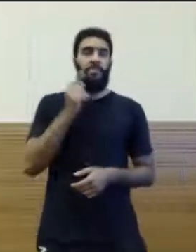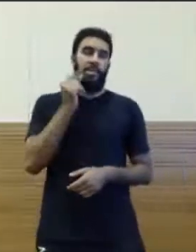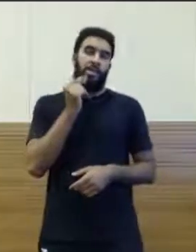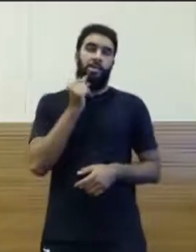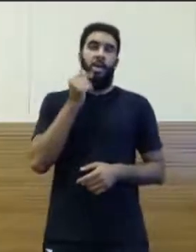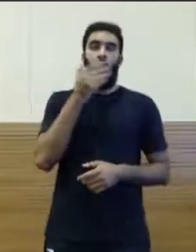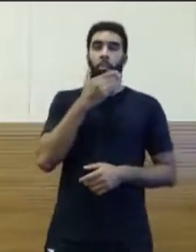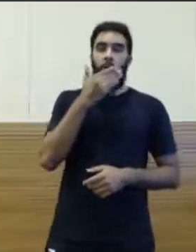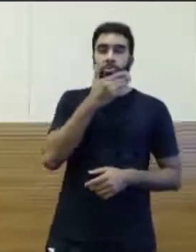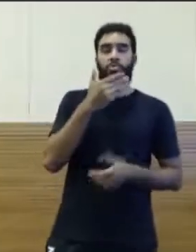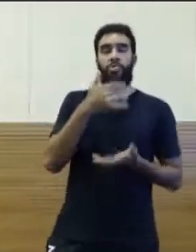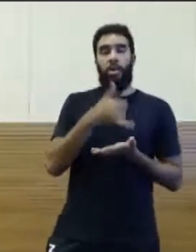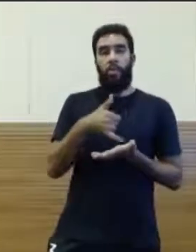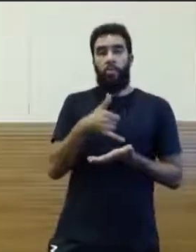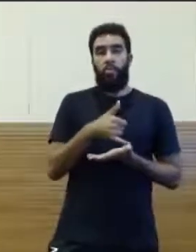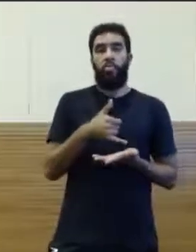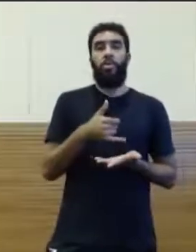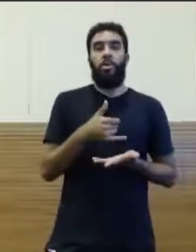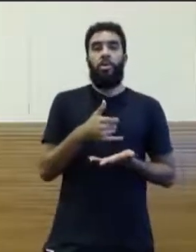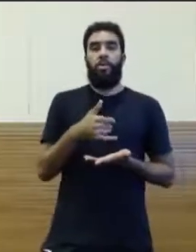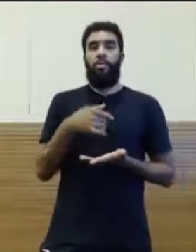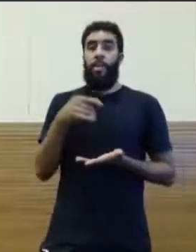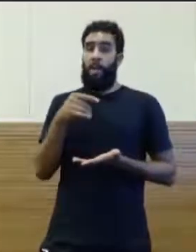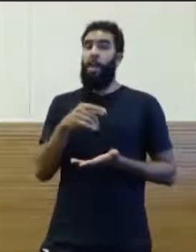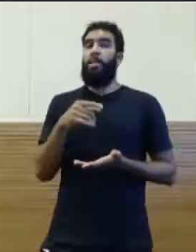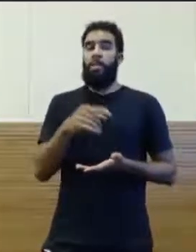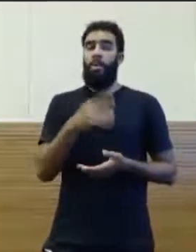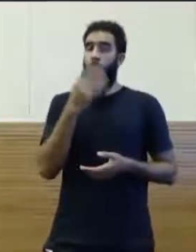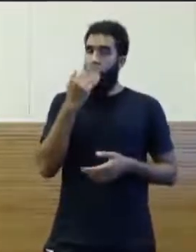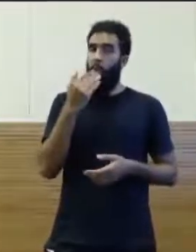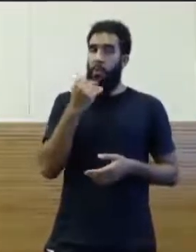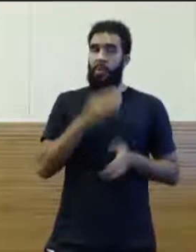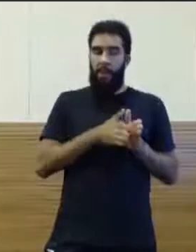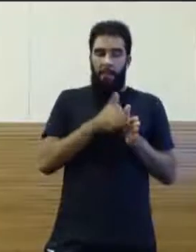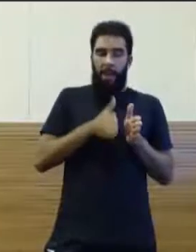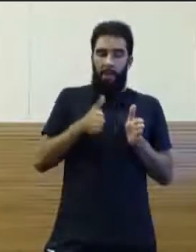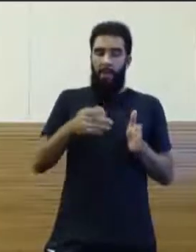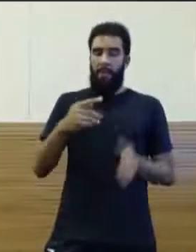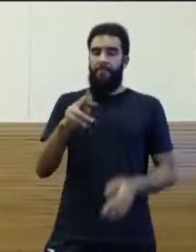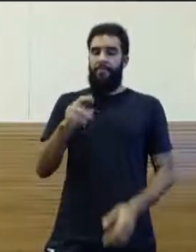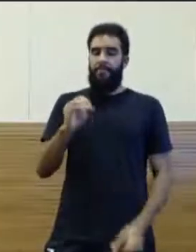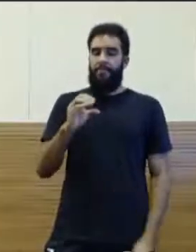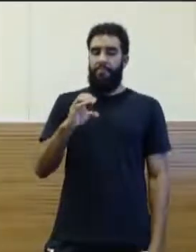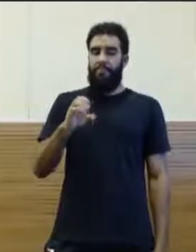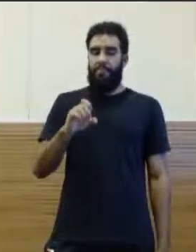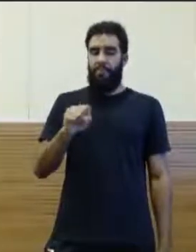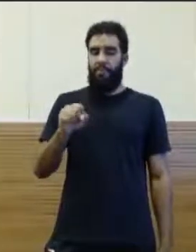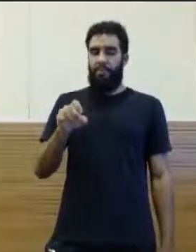and less salt and grease and fat. So